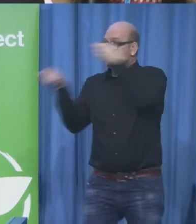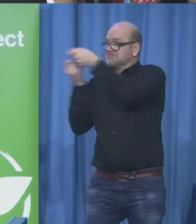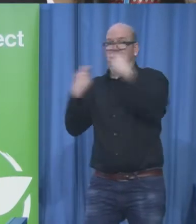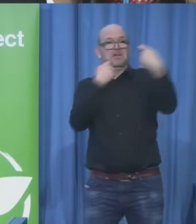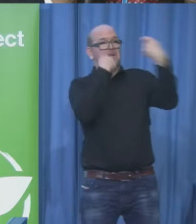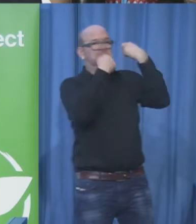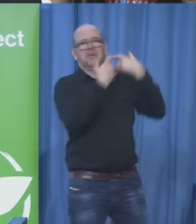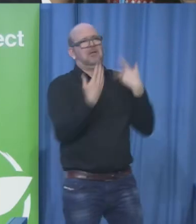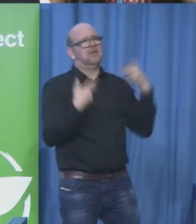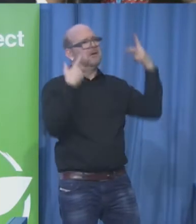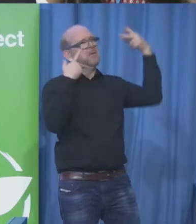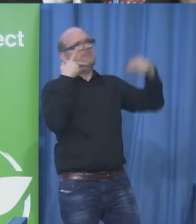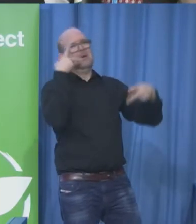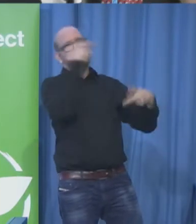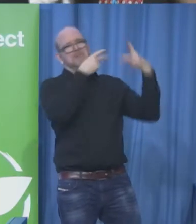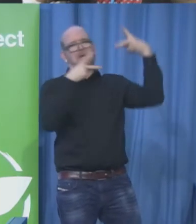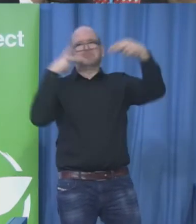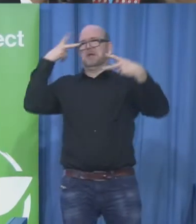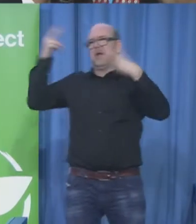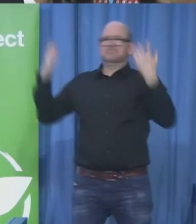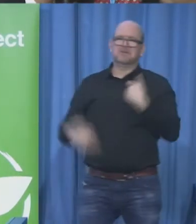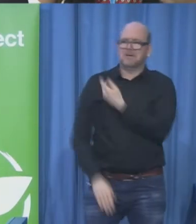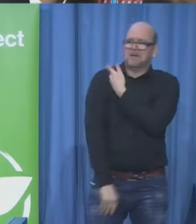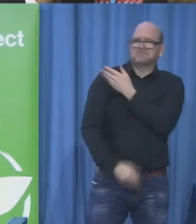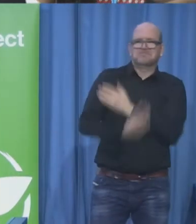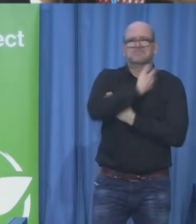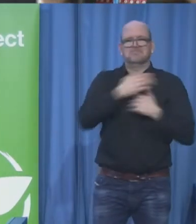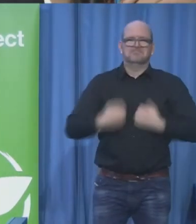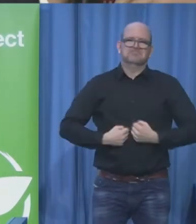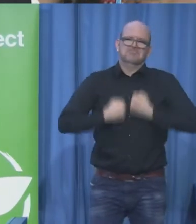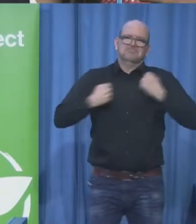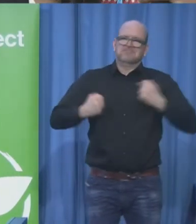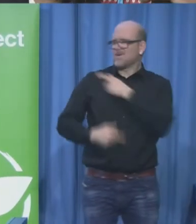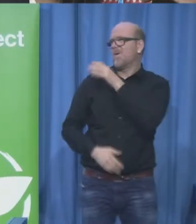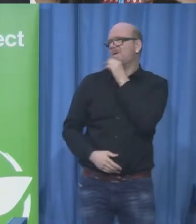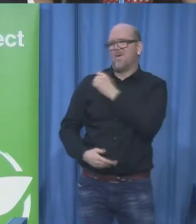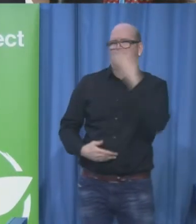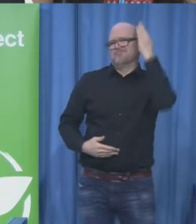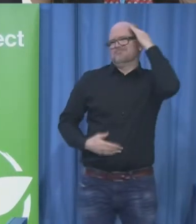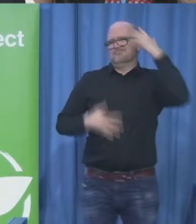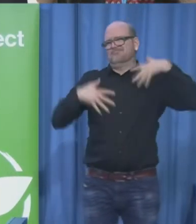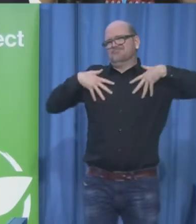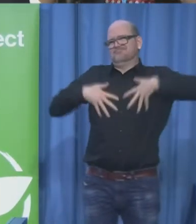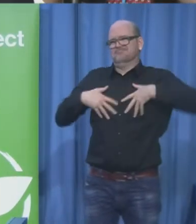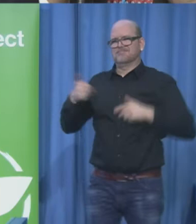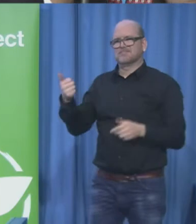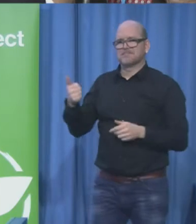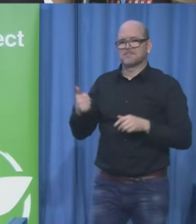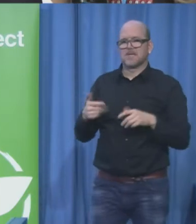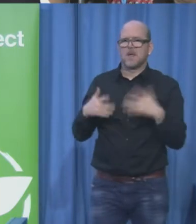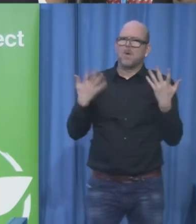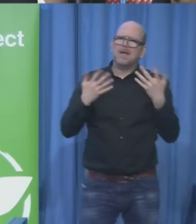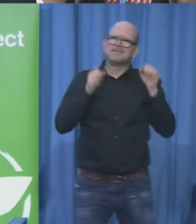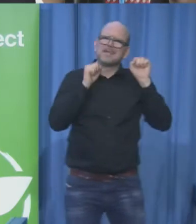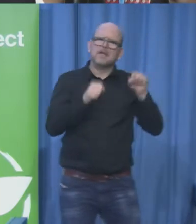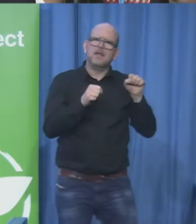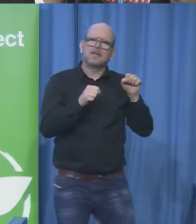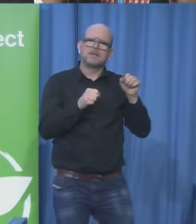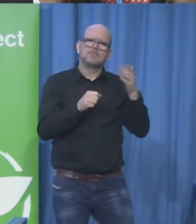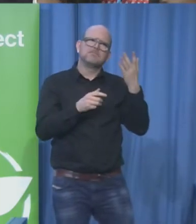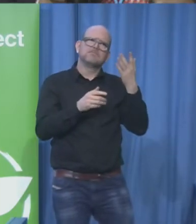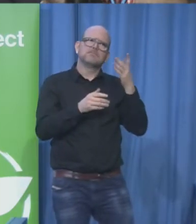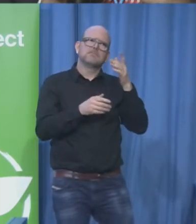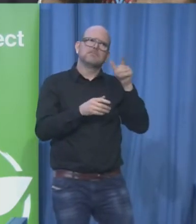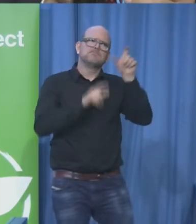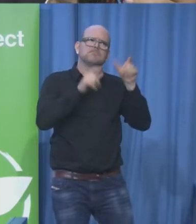that what you're going to find from most people that you interview who face struggles in life, it really comes to your family.